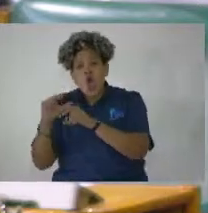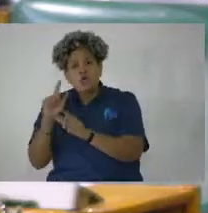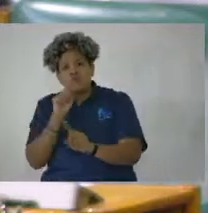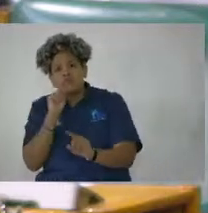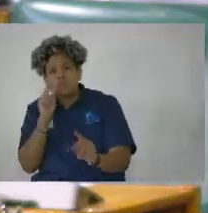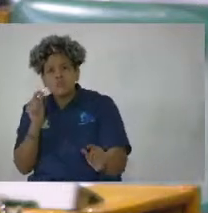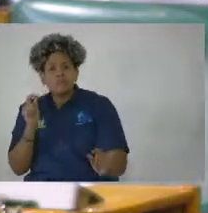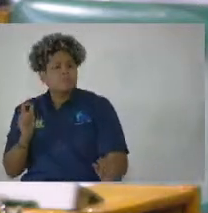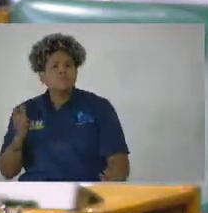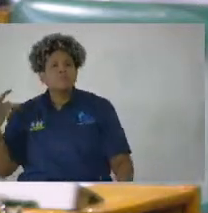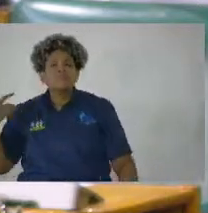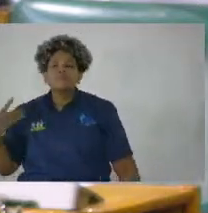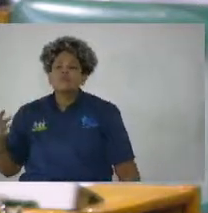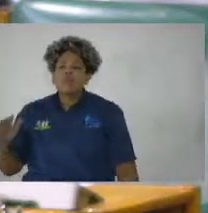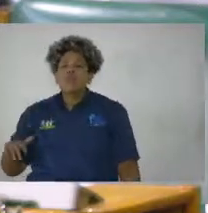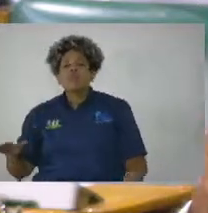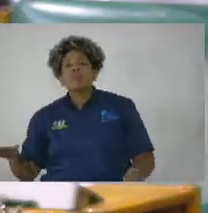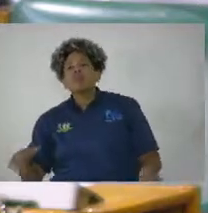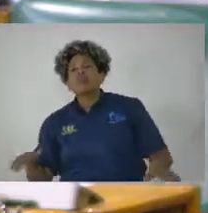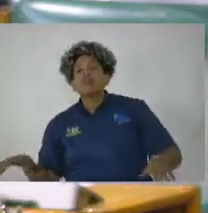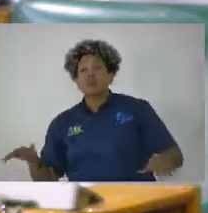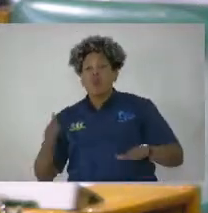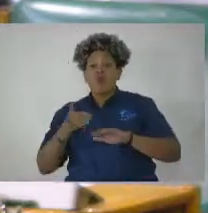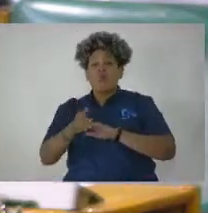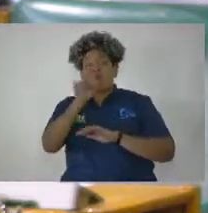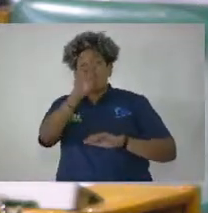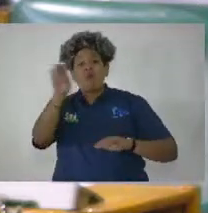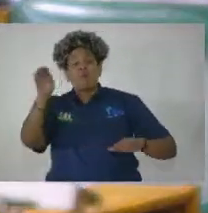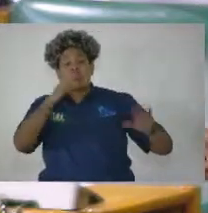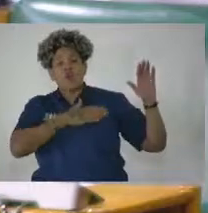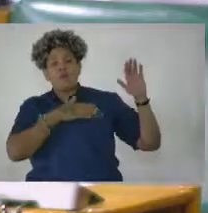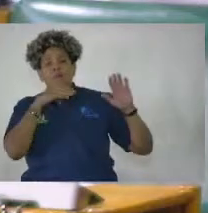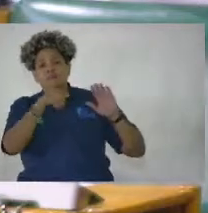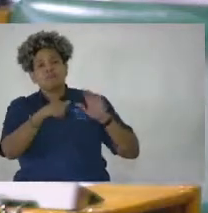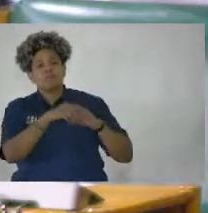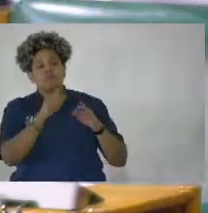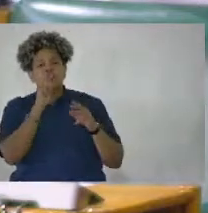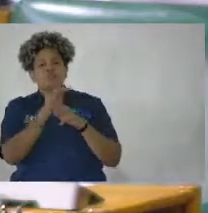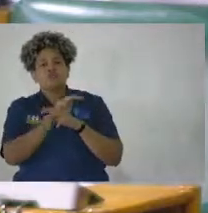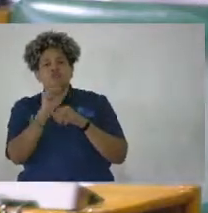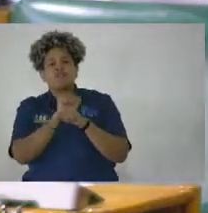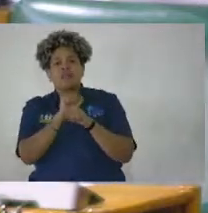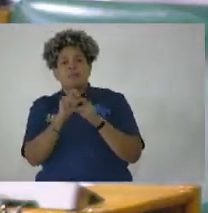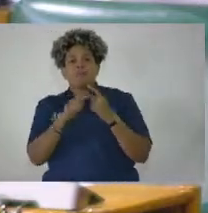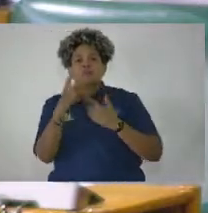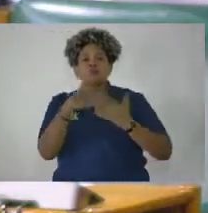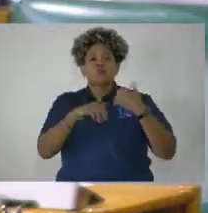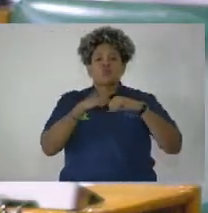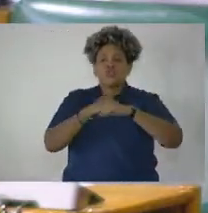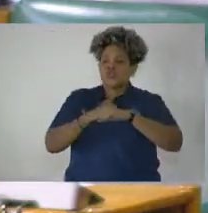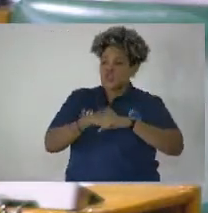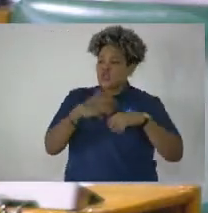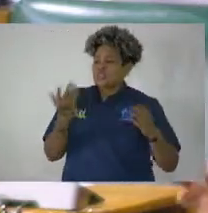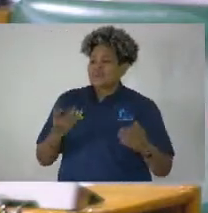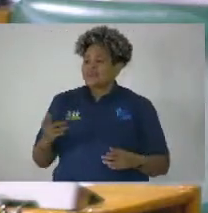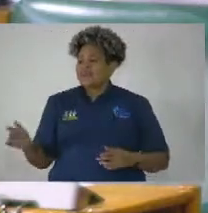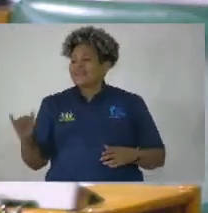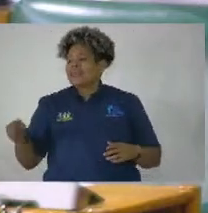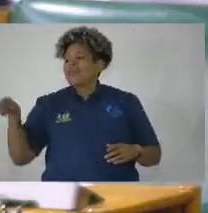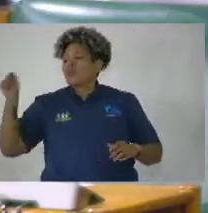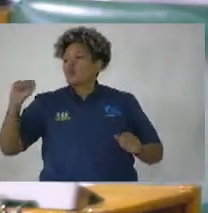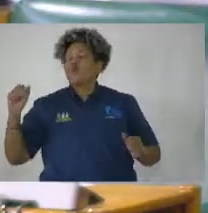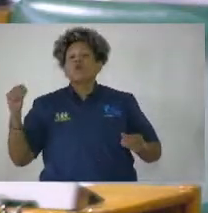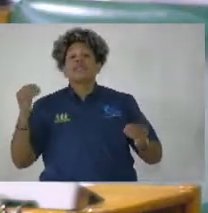year. Over $1 billion was committed to the Ministry of Labor and Social Security, such that they could